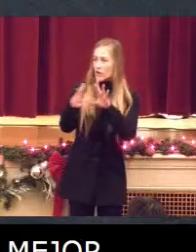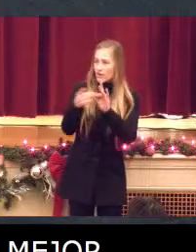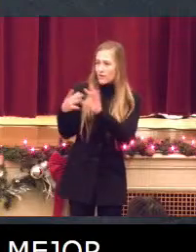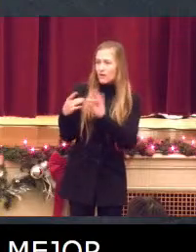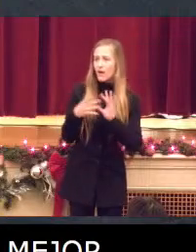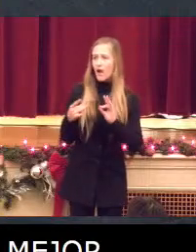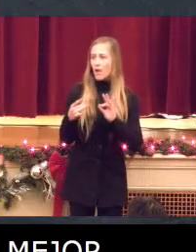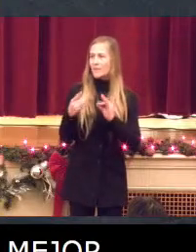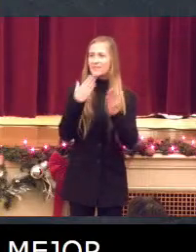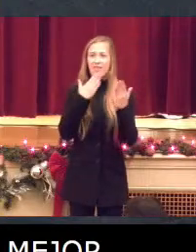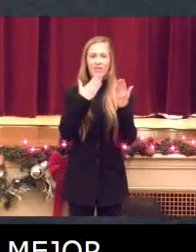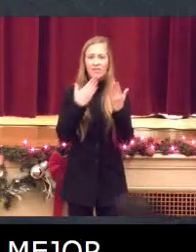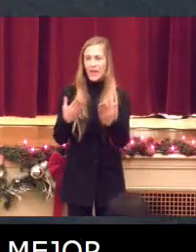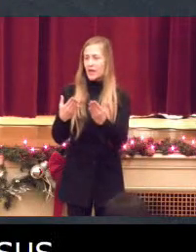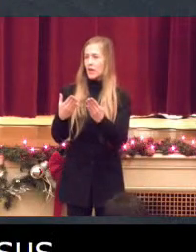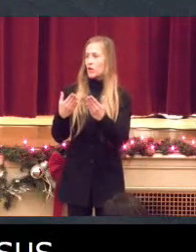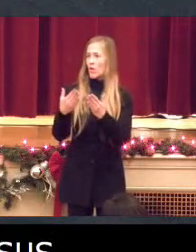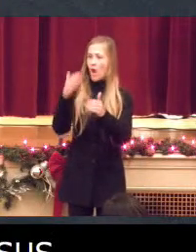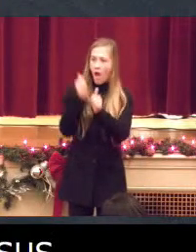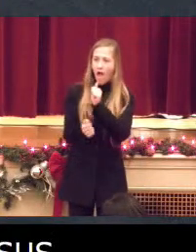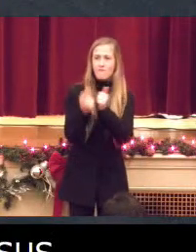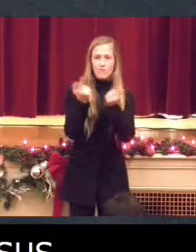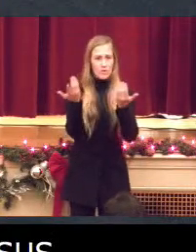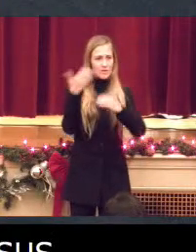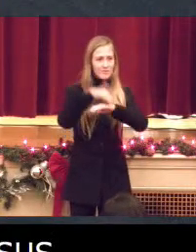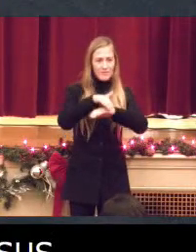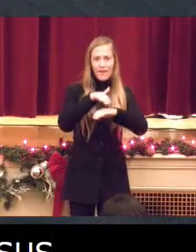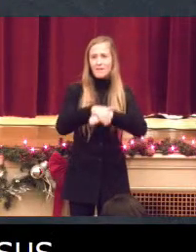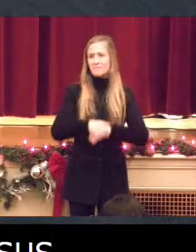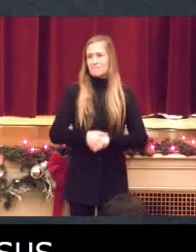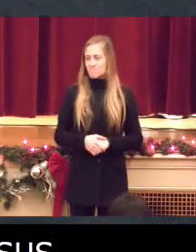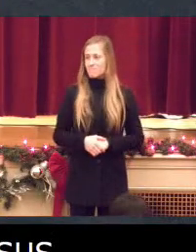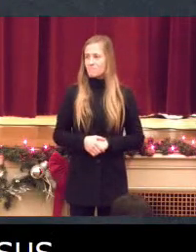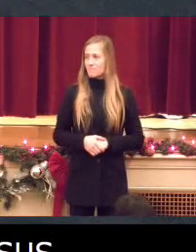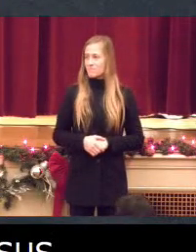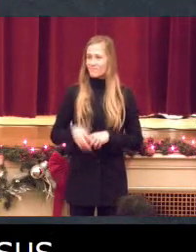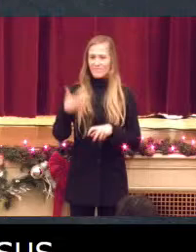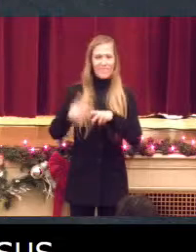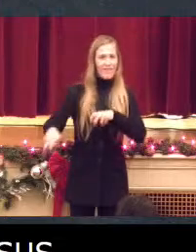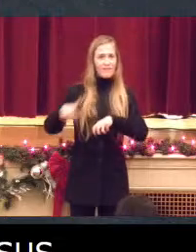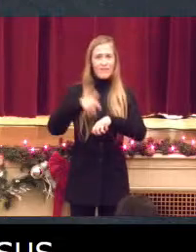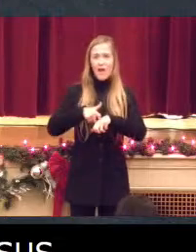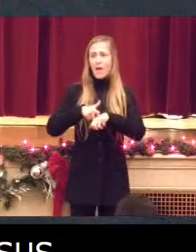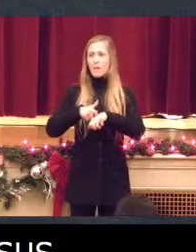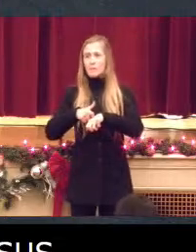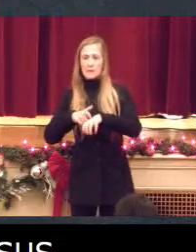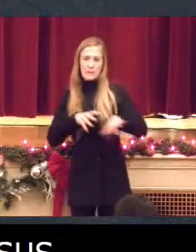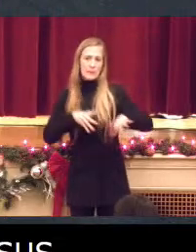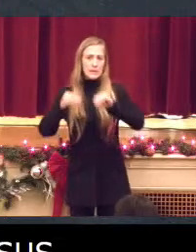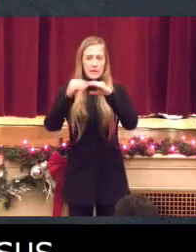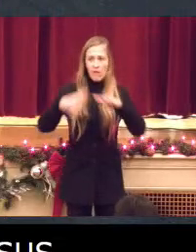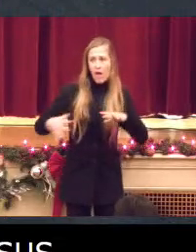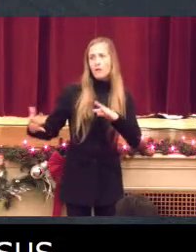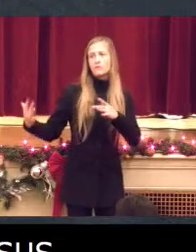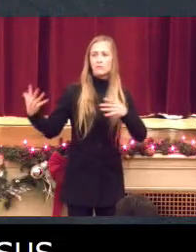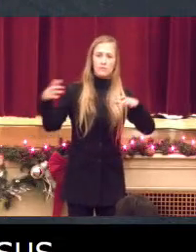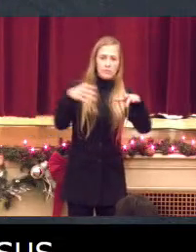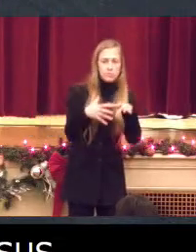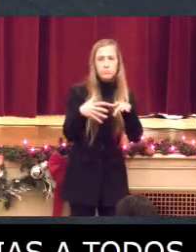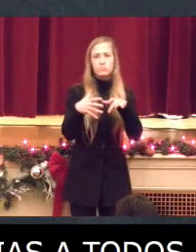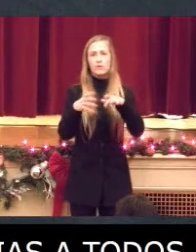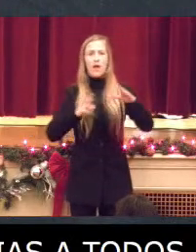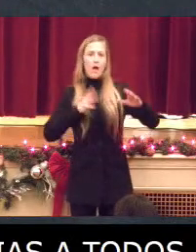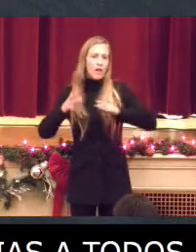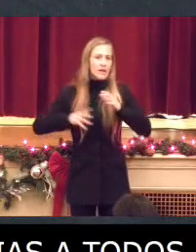to say thank you to everyone here this evening. Tough time of the year to come out. We know that with the holidays right around